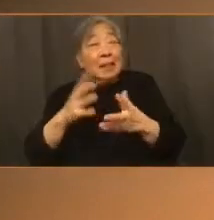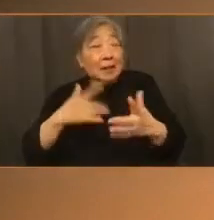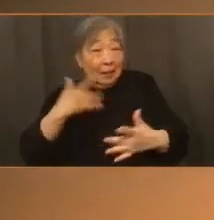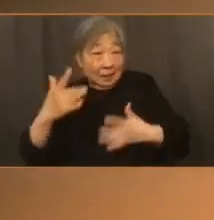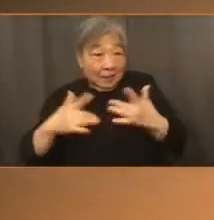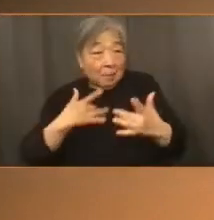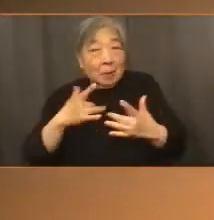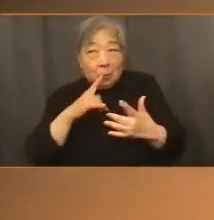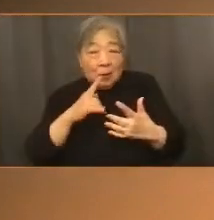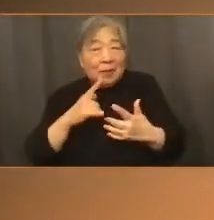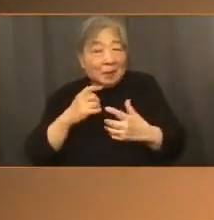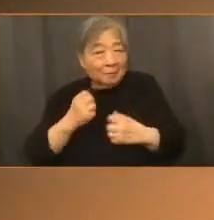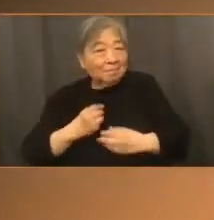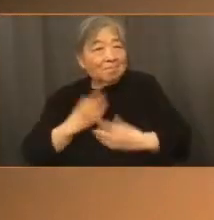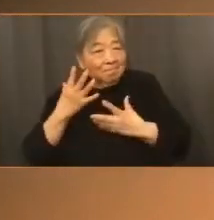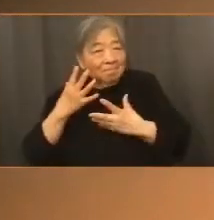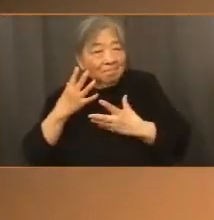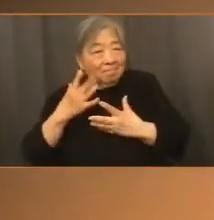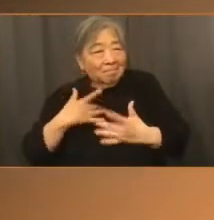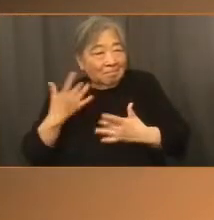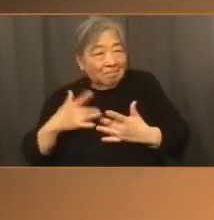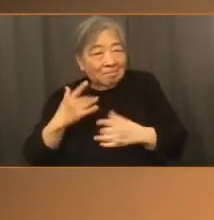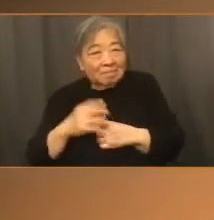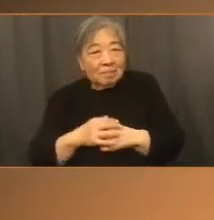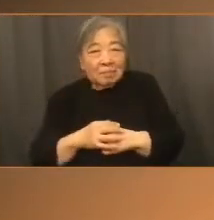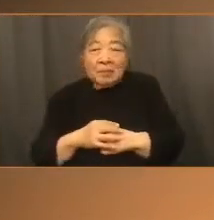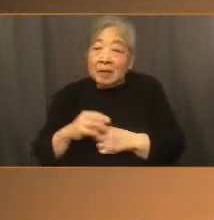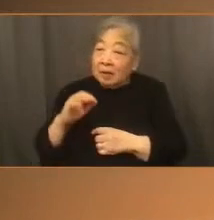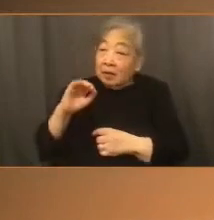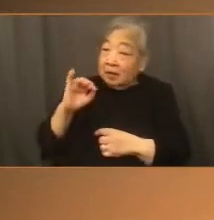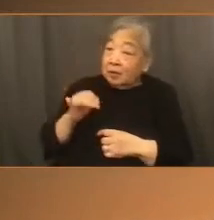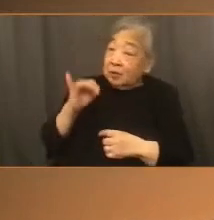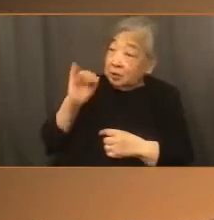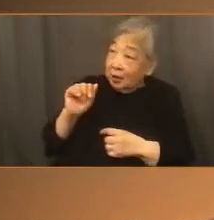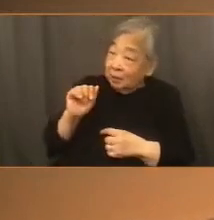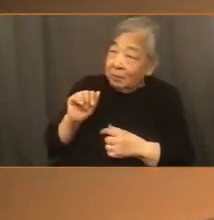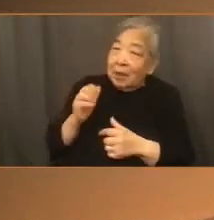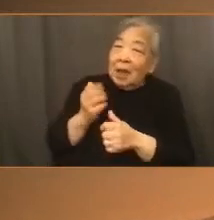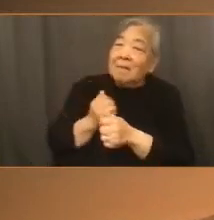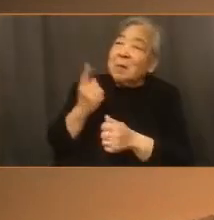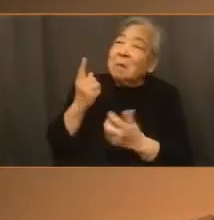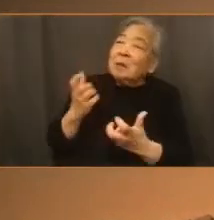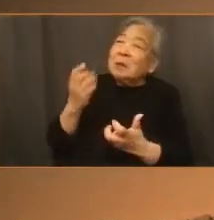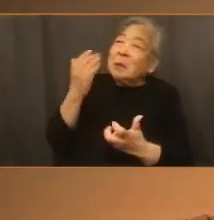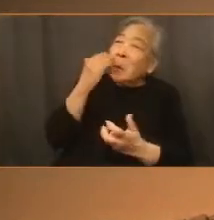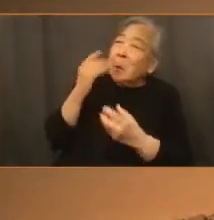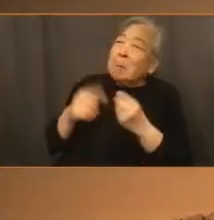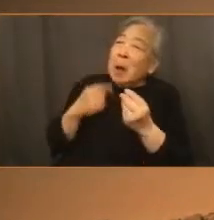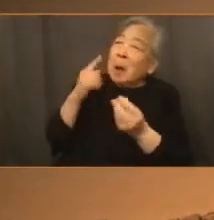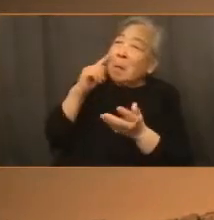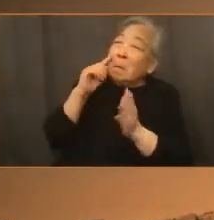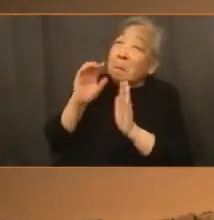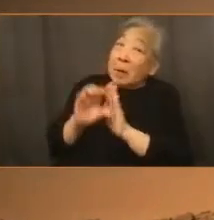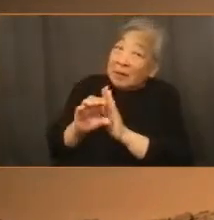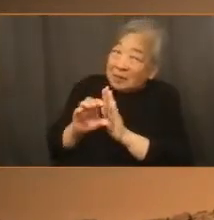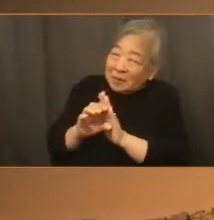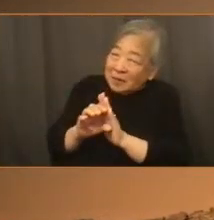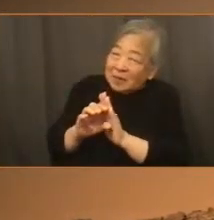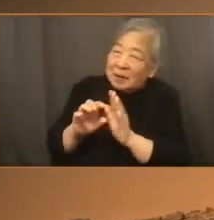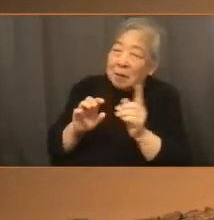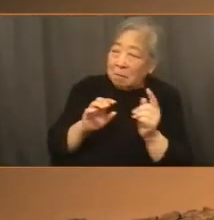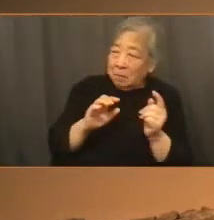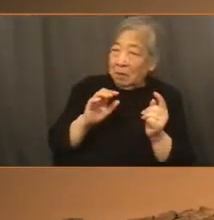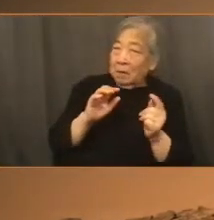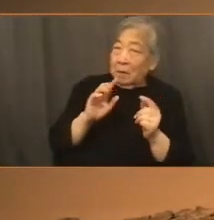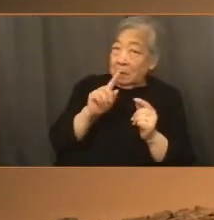Great. Okay, so because everyone always wants to know about pictures, Adrian on Facebook asks,